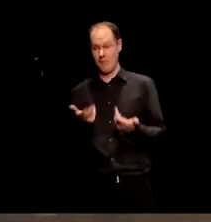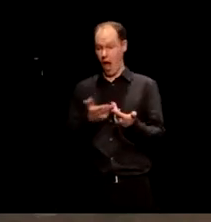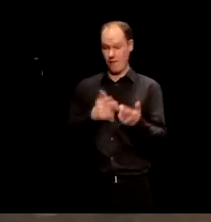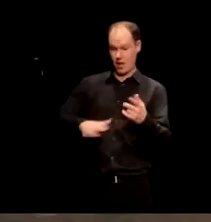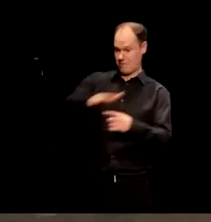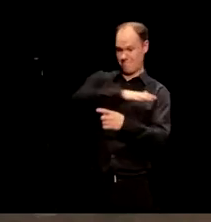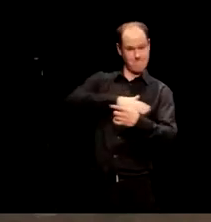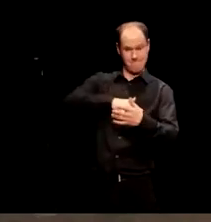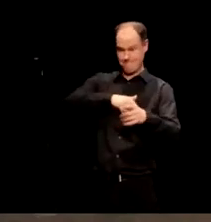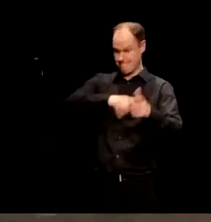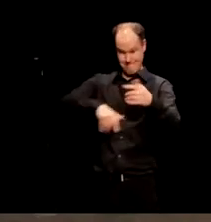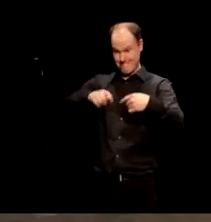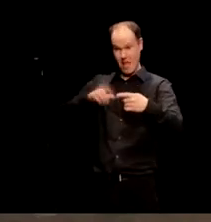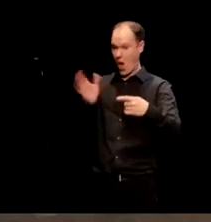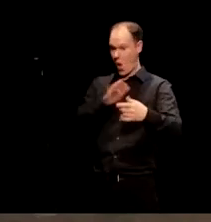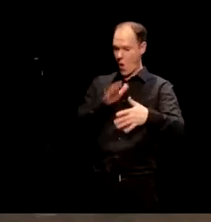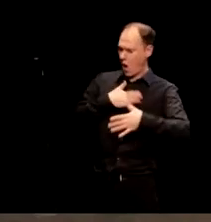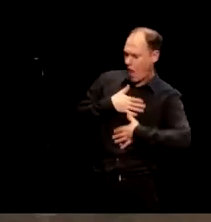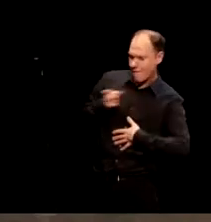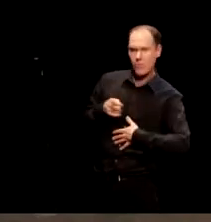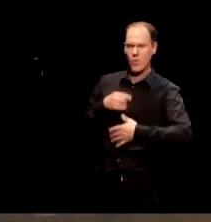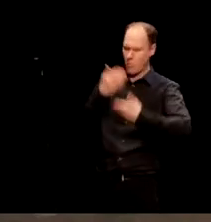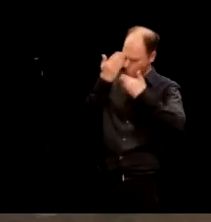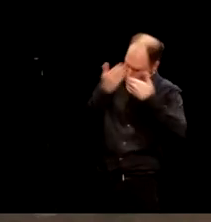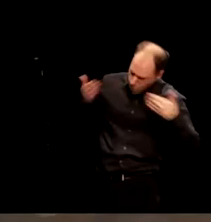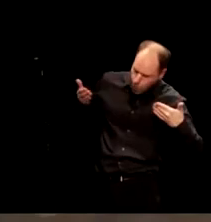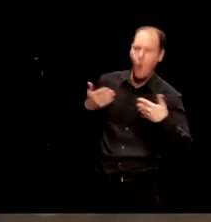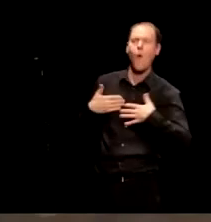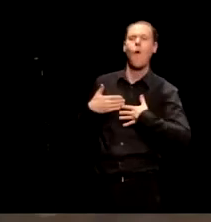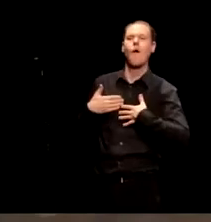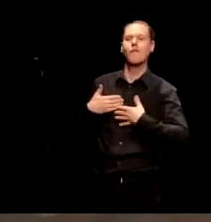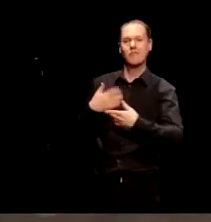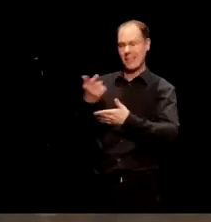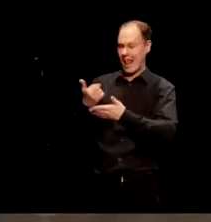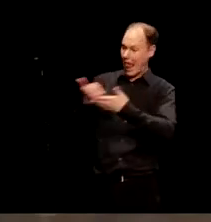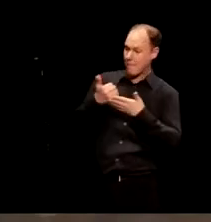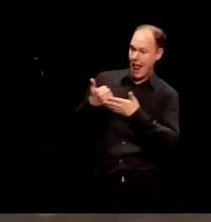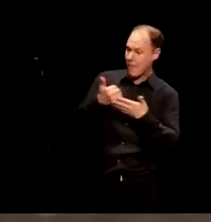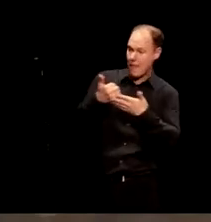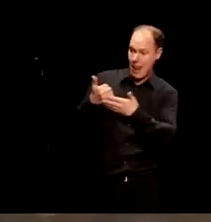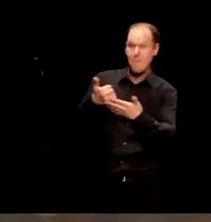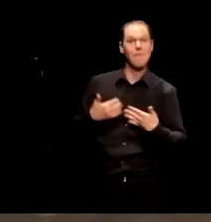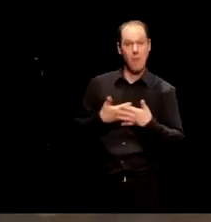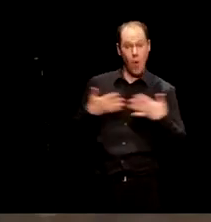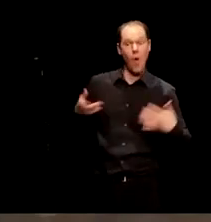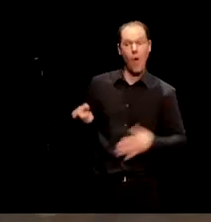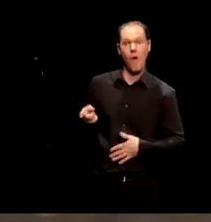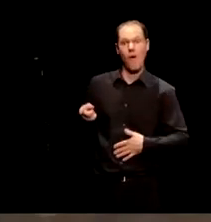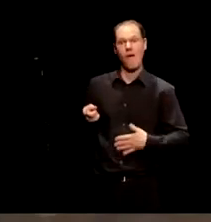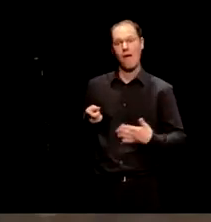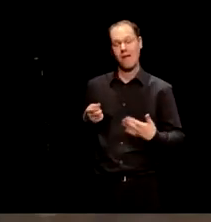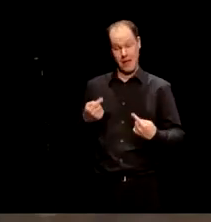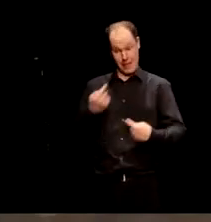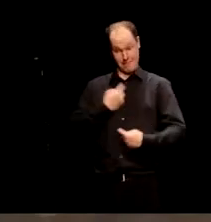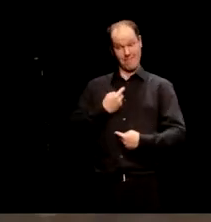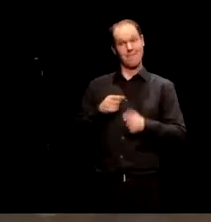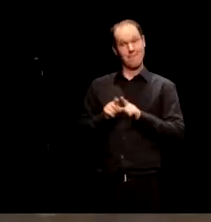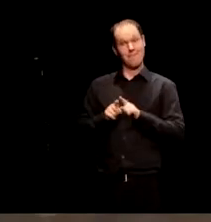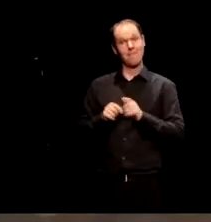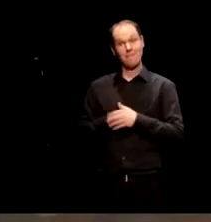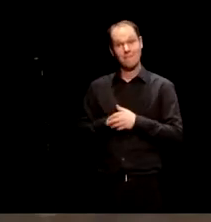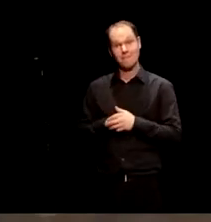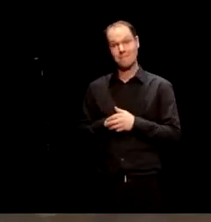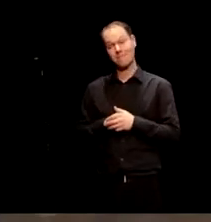them love you, really worship you. And you're such a help to them. And I, why, you